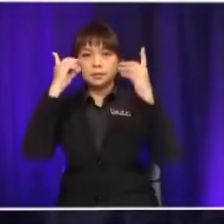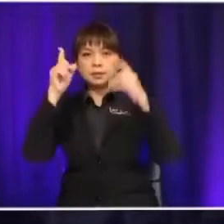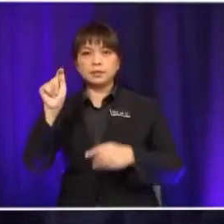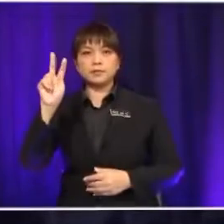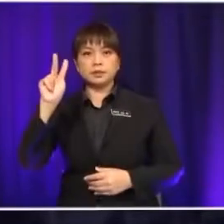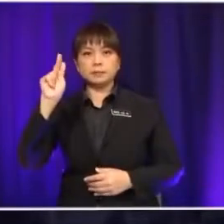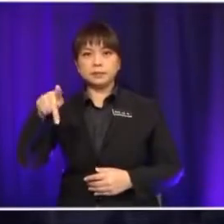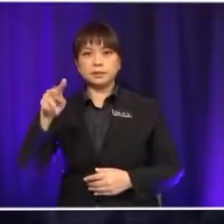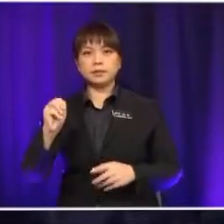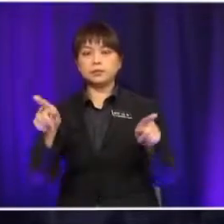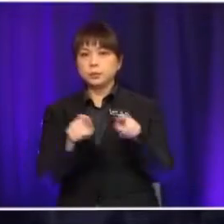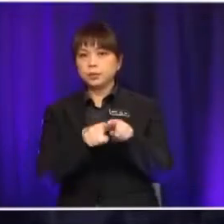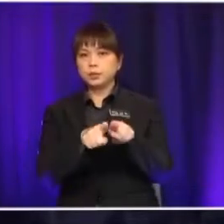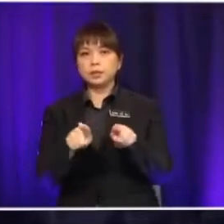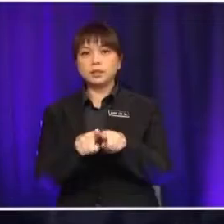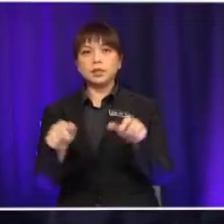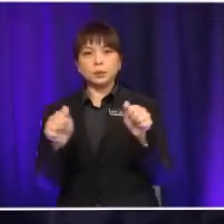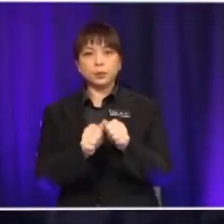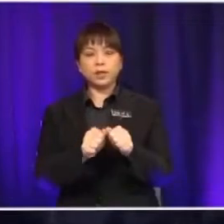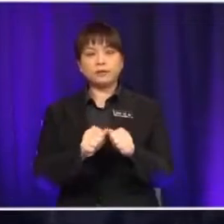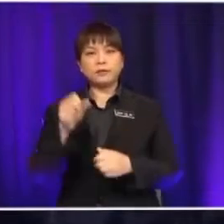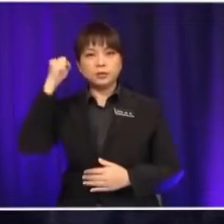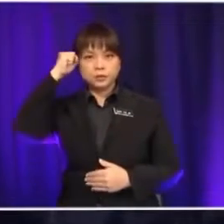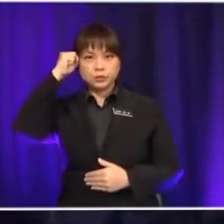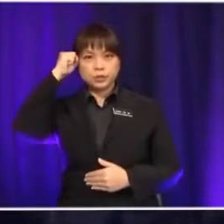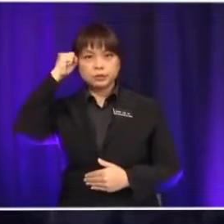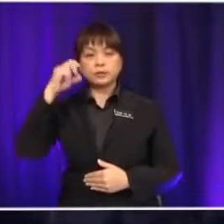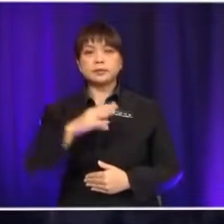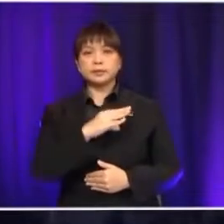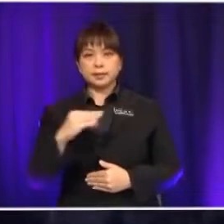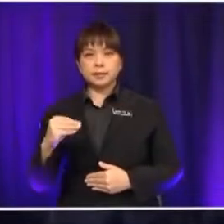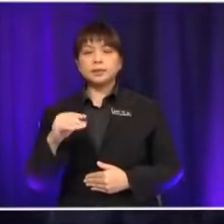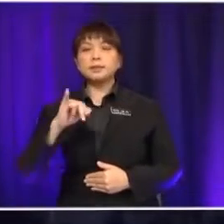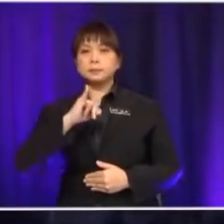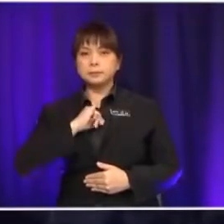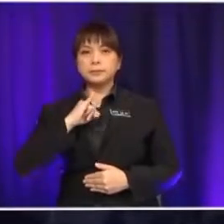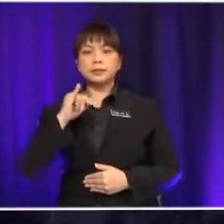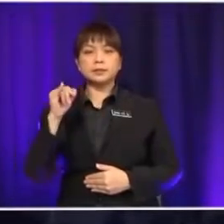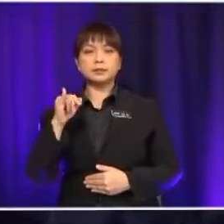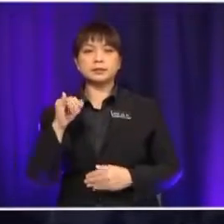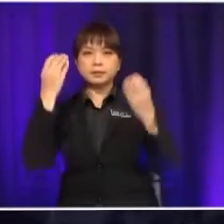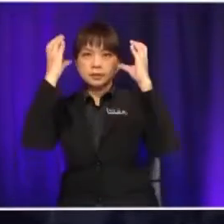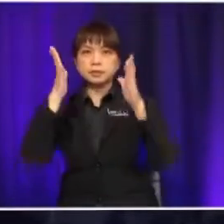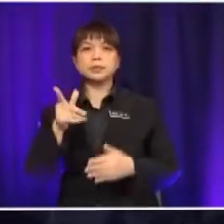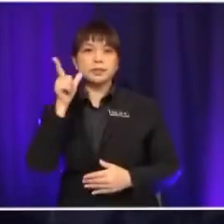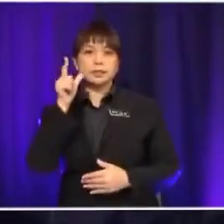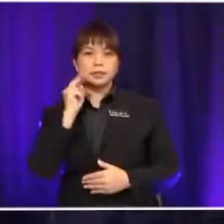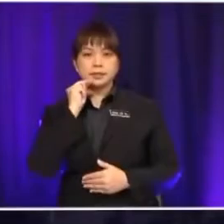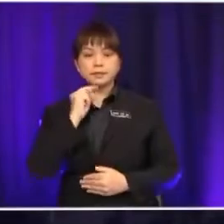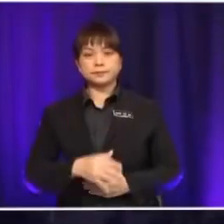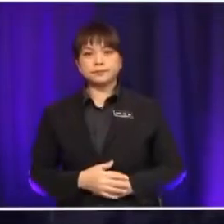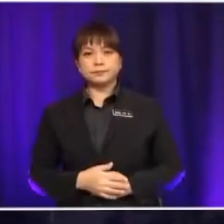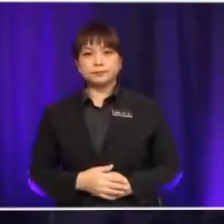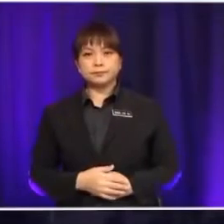with me, Sean Steven, and also your teacher of today, Miss Sim, as well as our sign language interpreter, Miss Lina. So, Miss